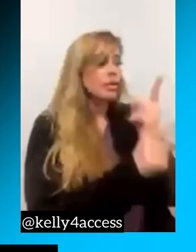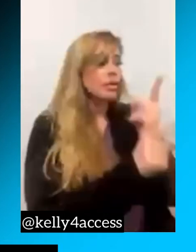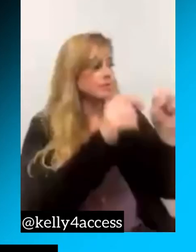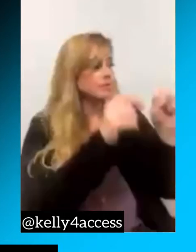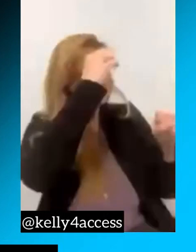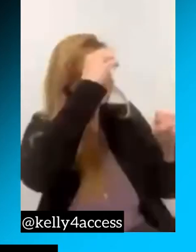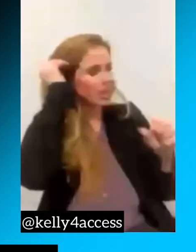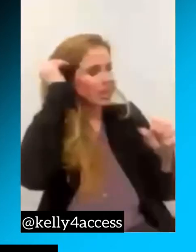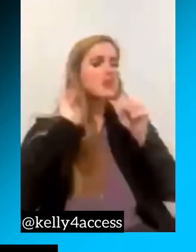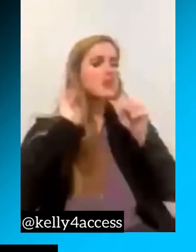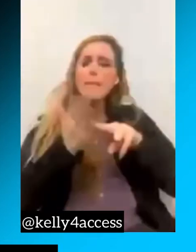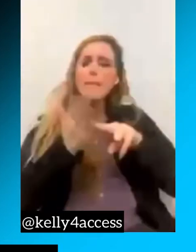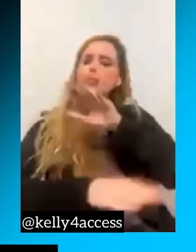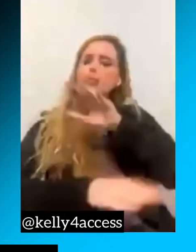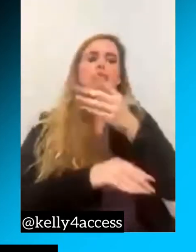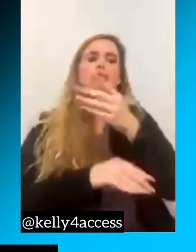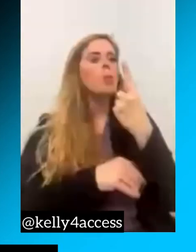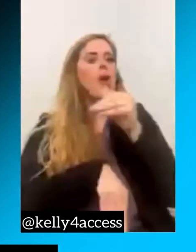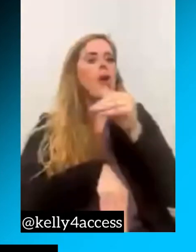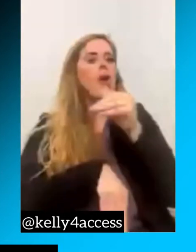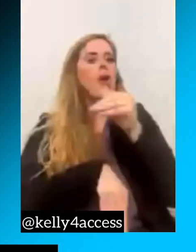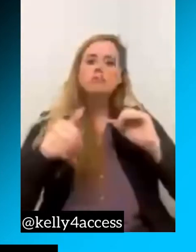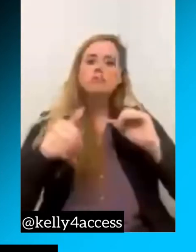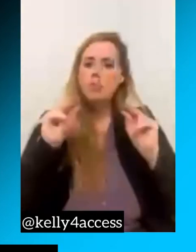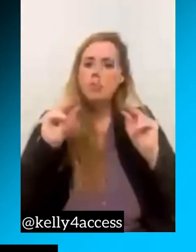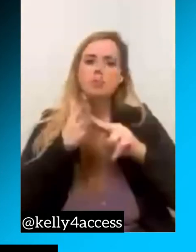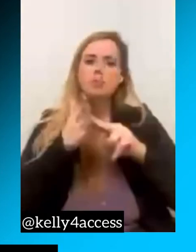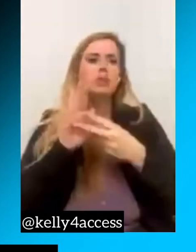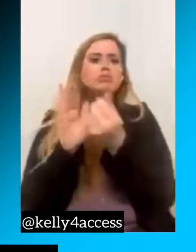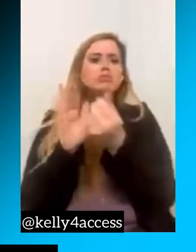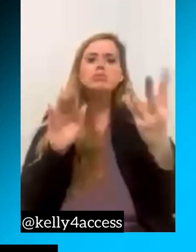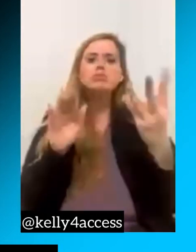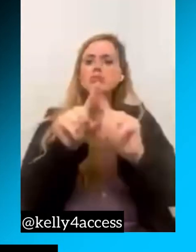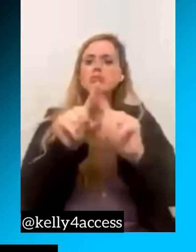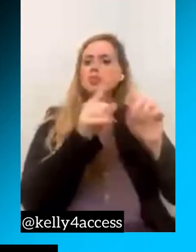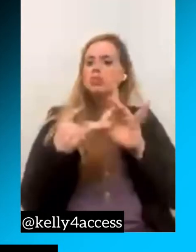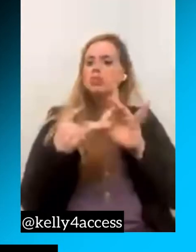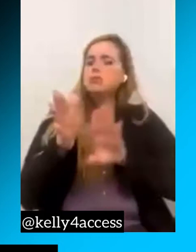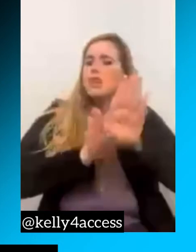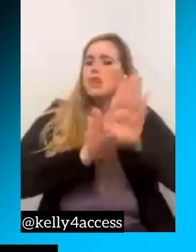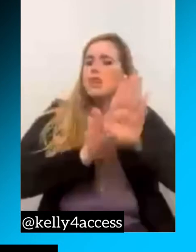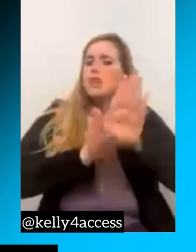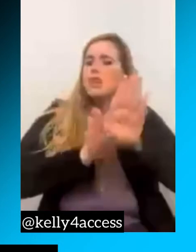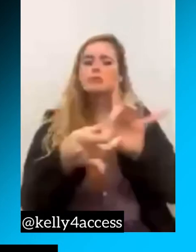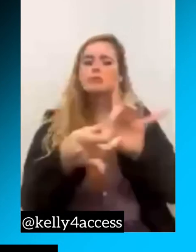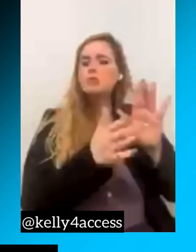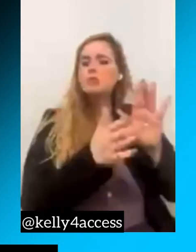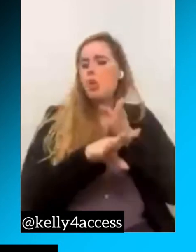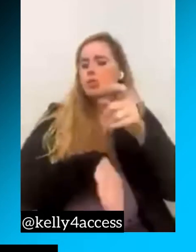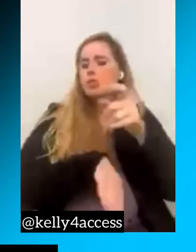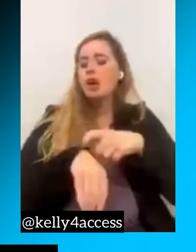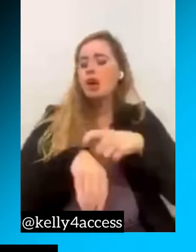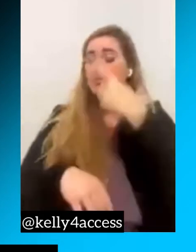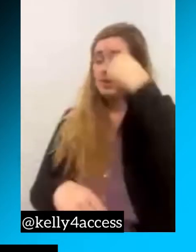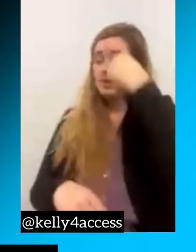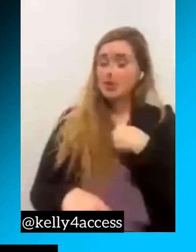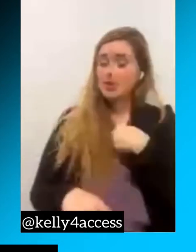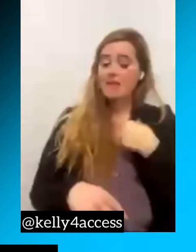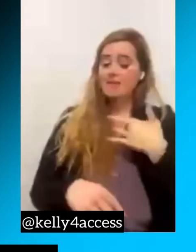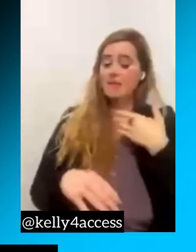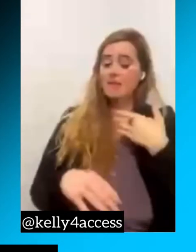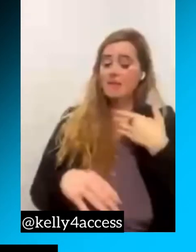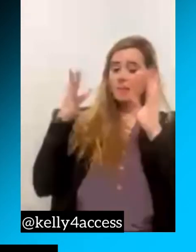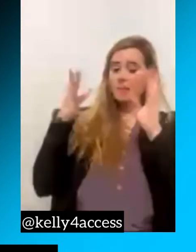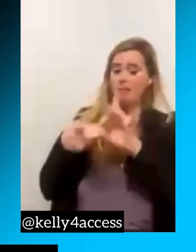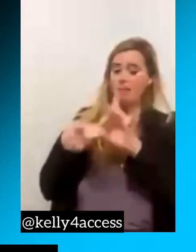me, I don't. This is again my own personal opinion. To me, I think an open relationship is a form of